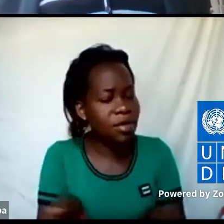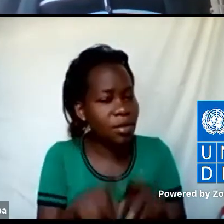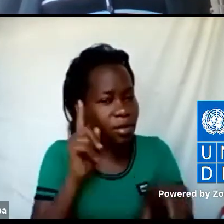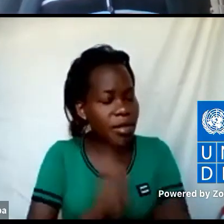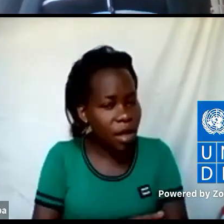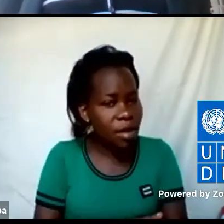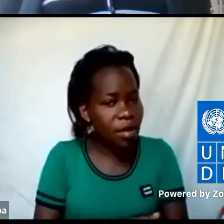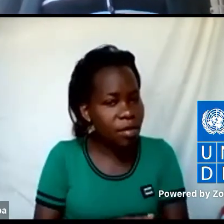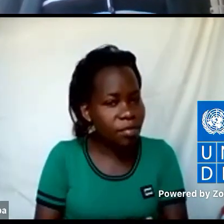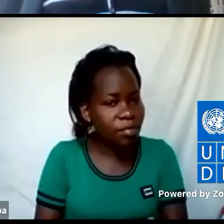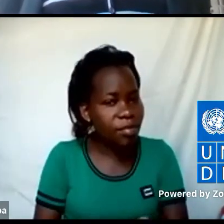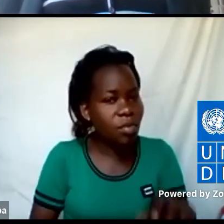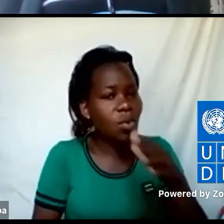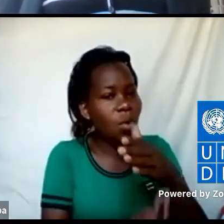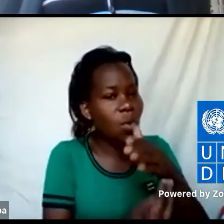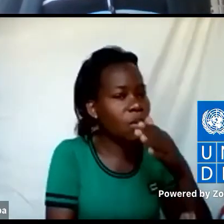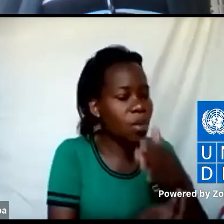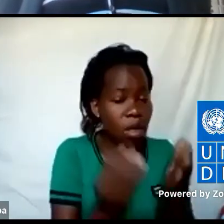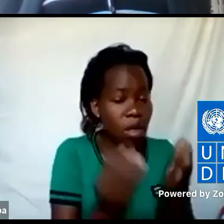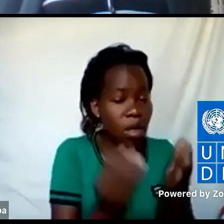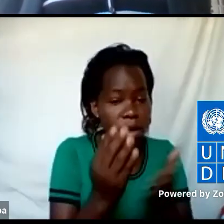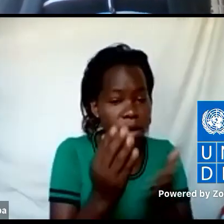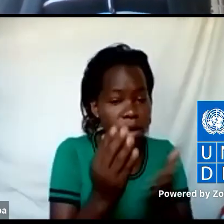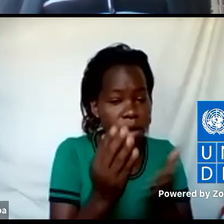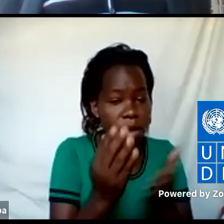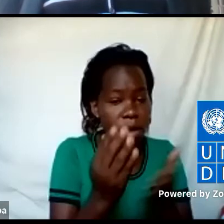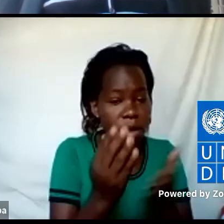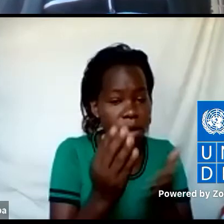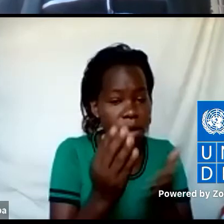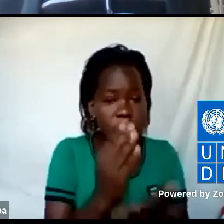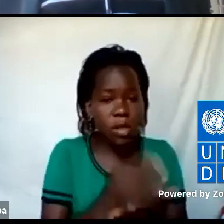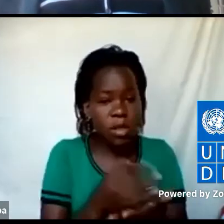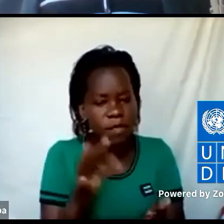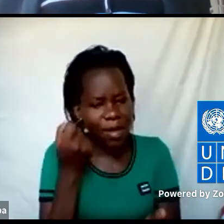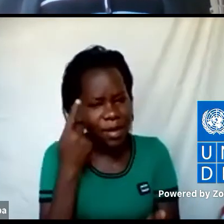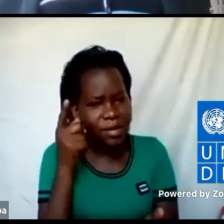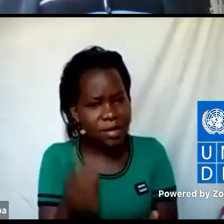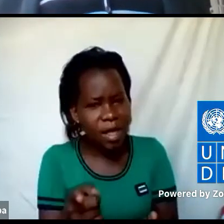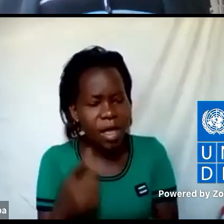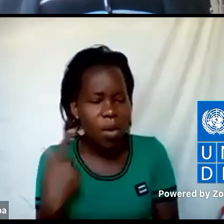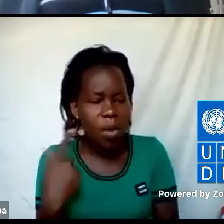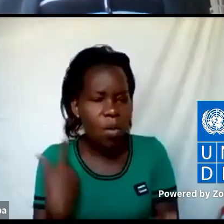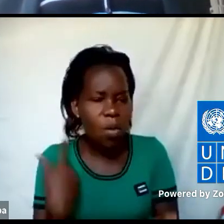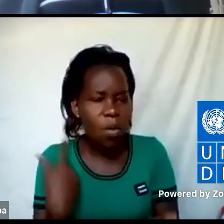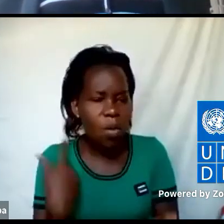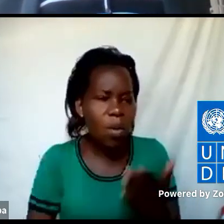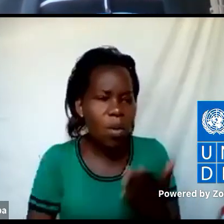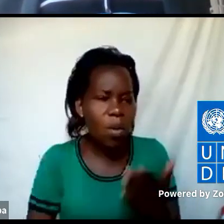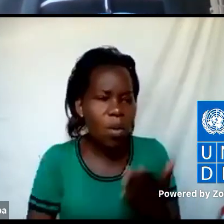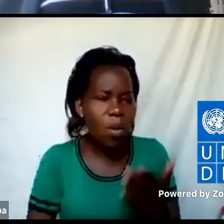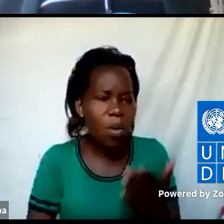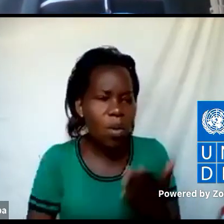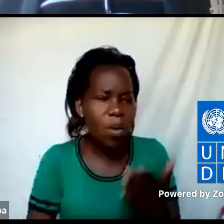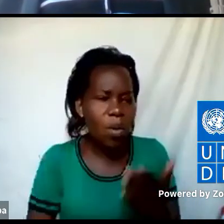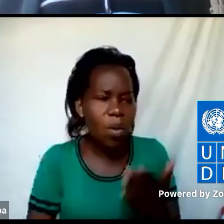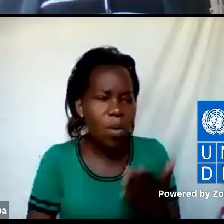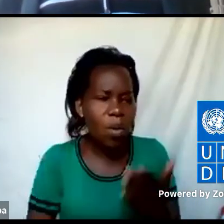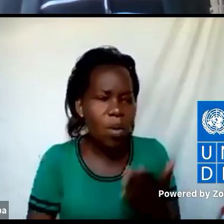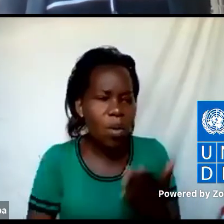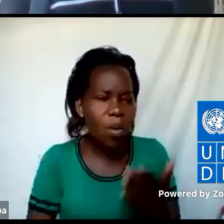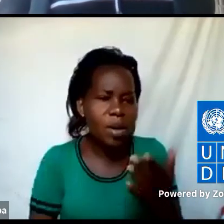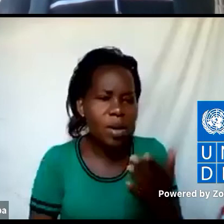to understand the requirements. The third is through incubation centers. We have